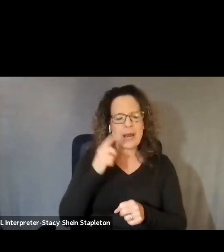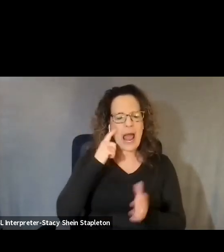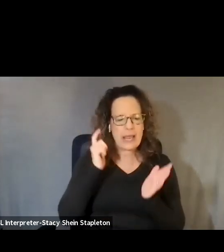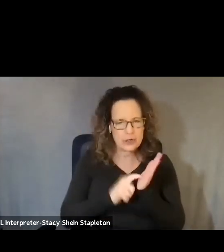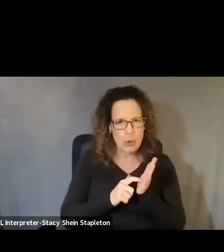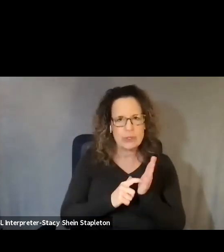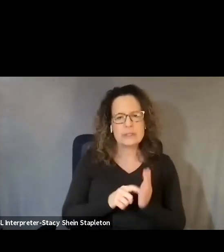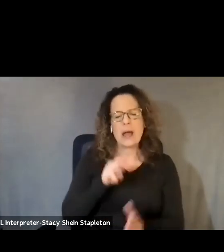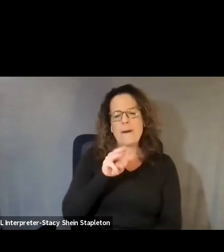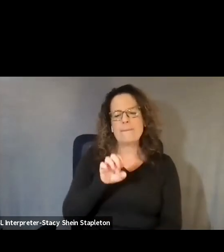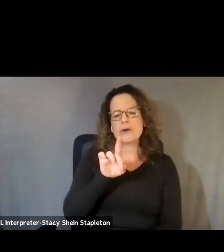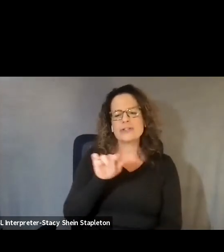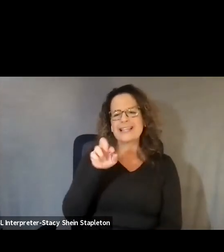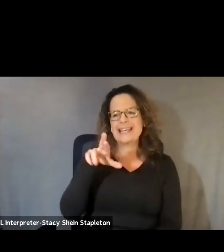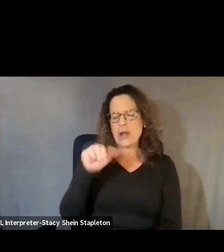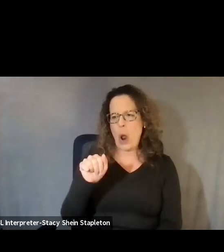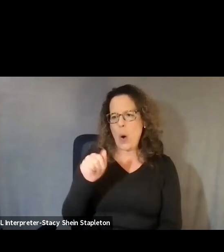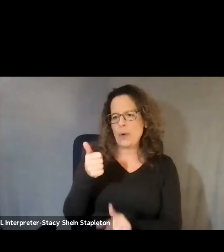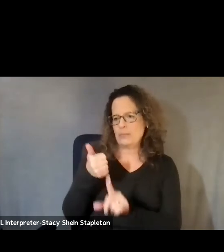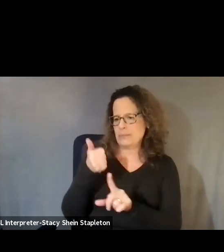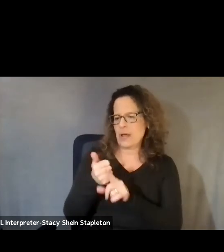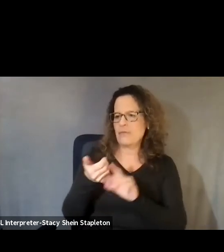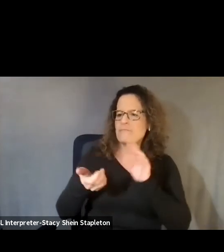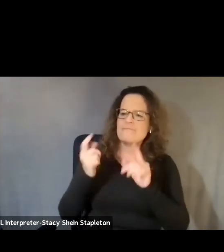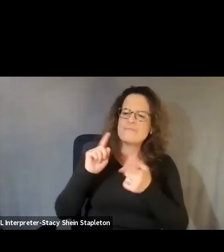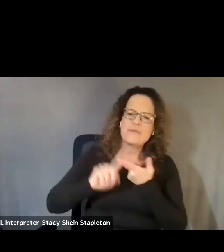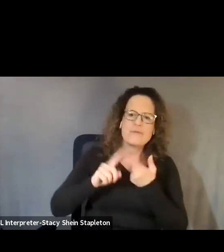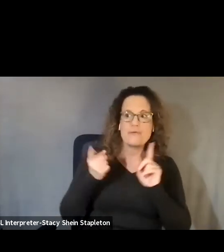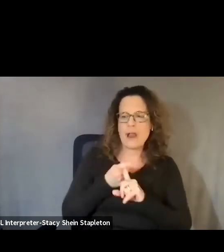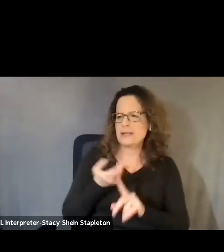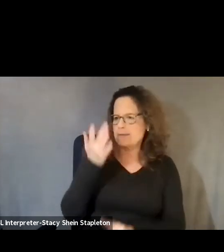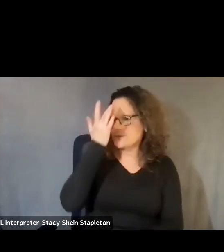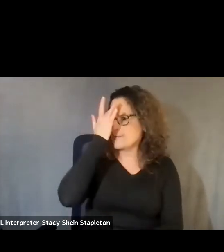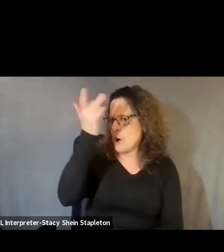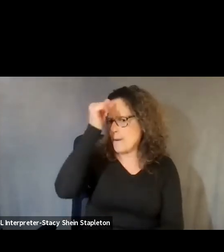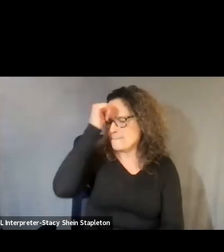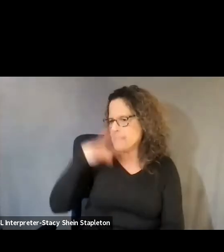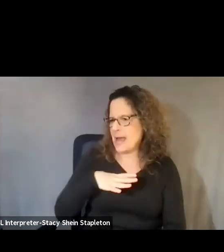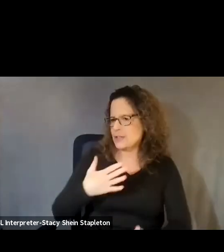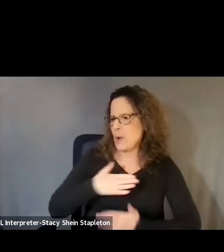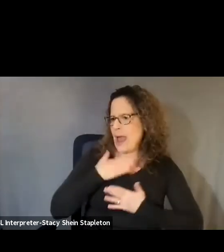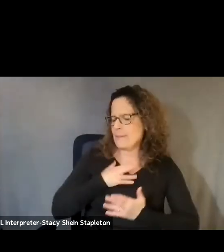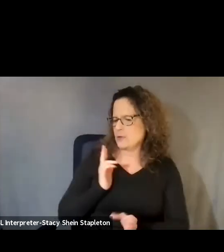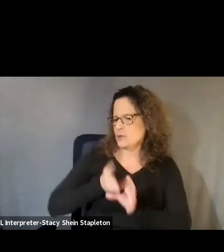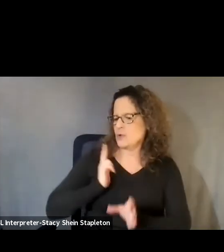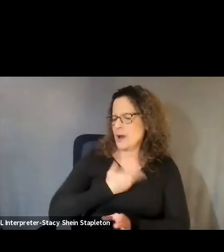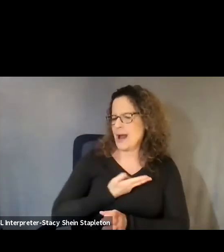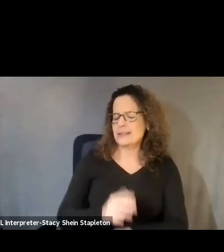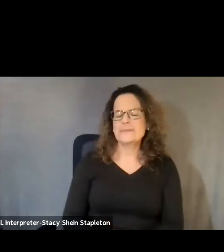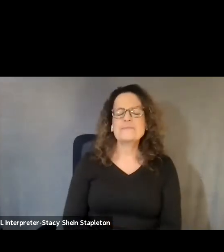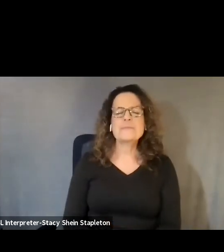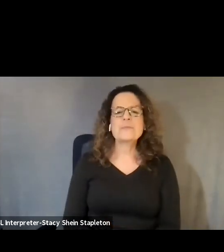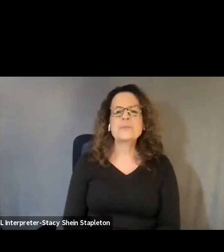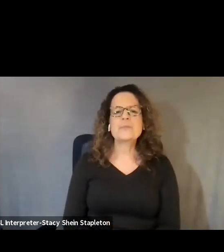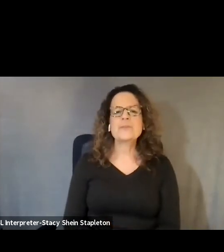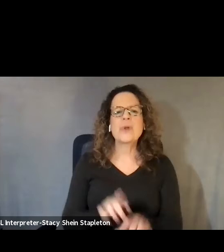him. Marcelino is a friend and a very smart cookie. So it's a joy having him on the board. And then I